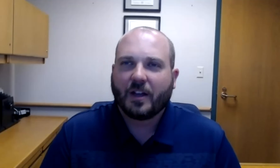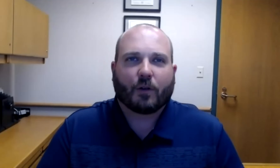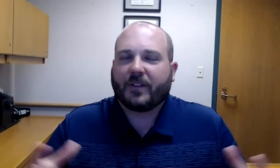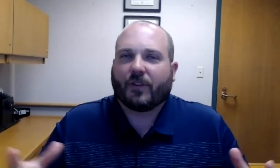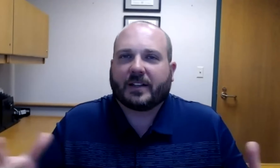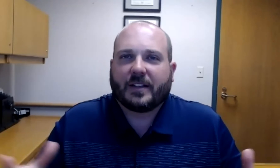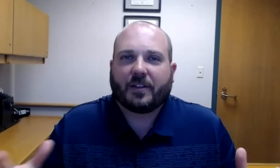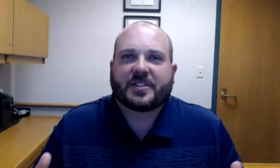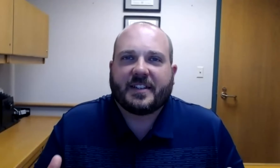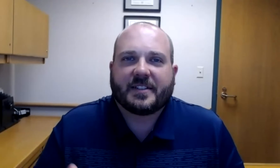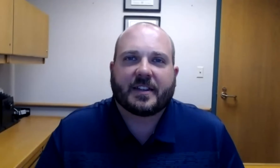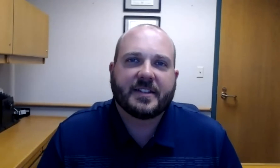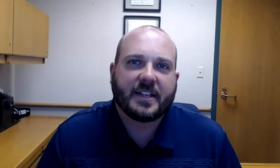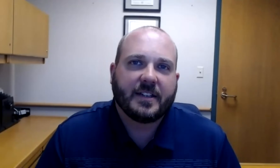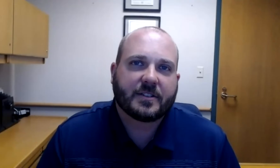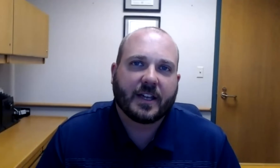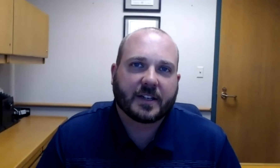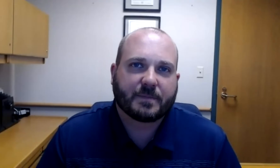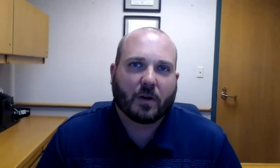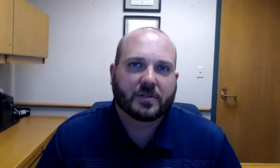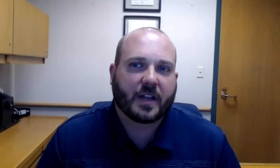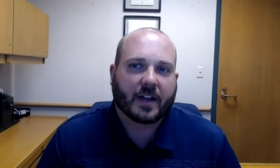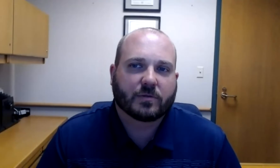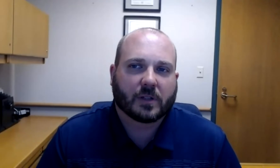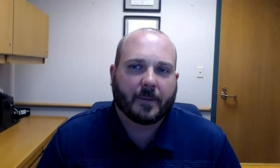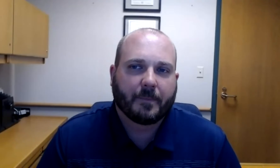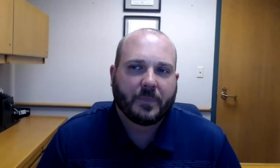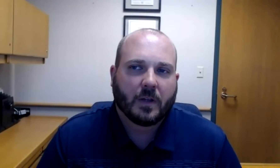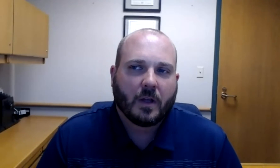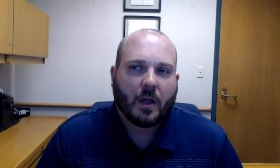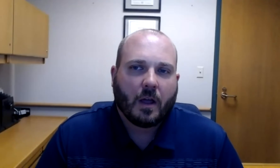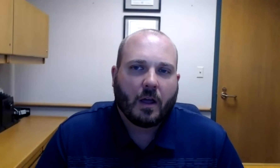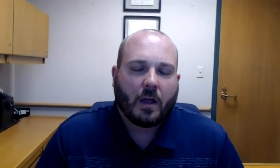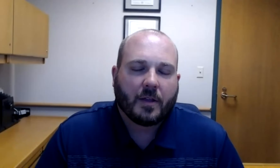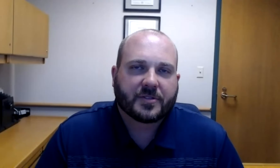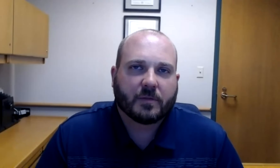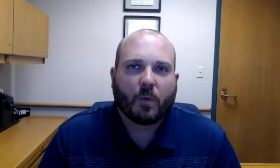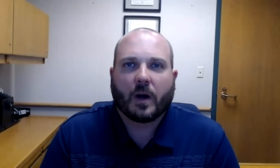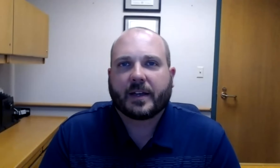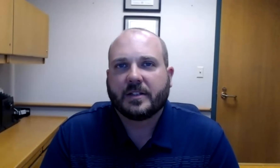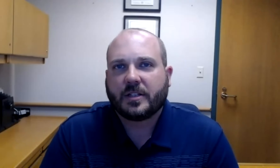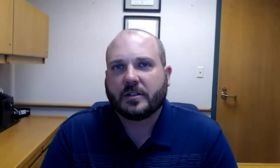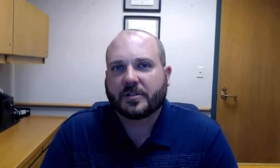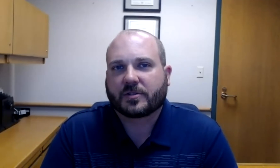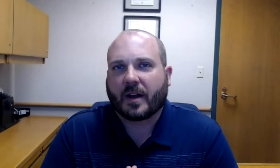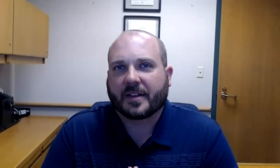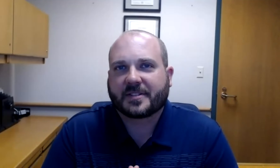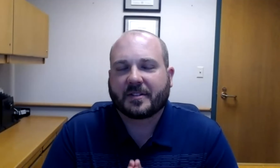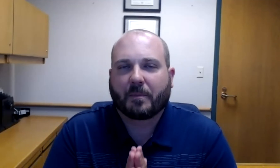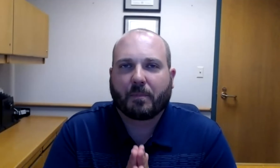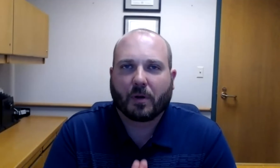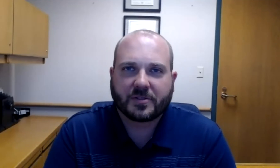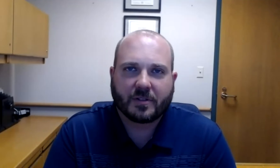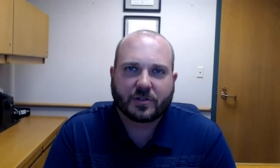chickenpox. Quite frankly, there just isn't the disease to get exposed naturally. So we want to continue to